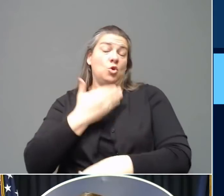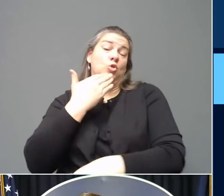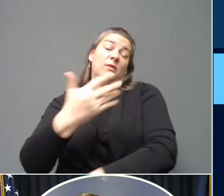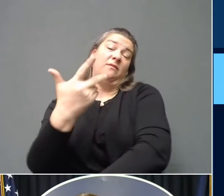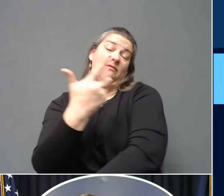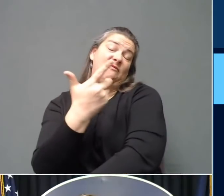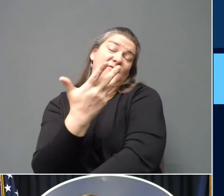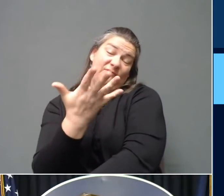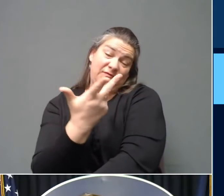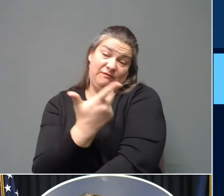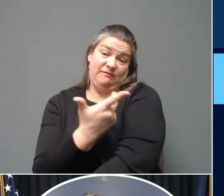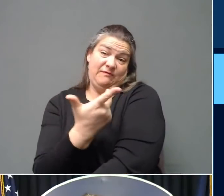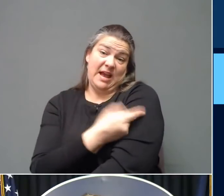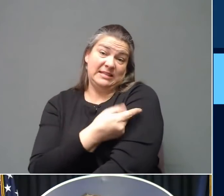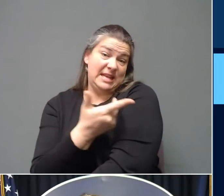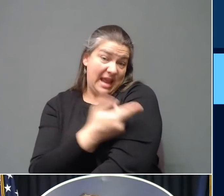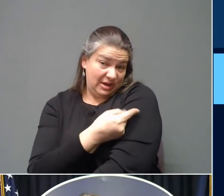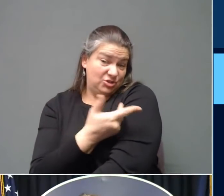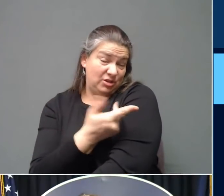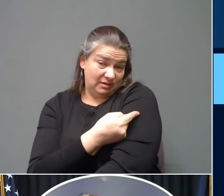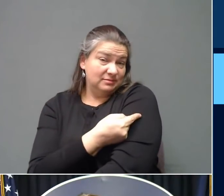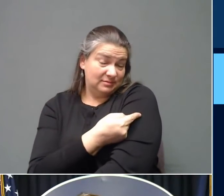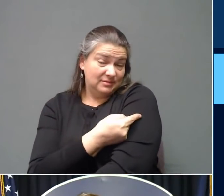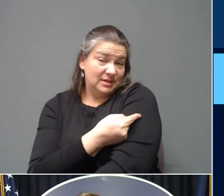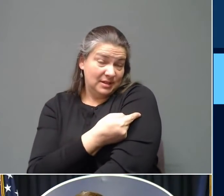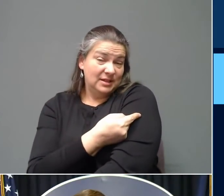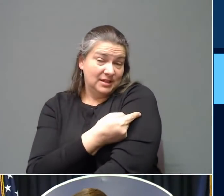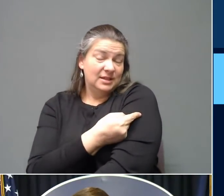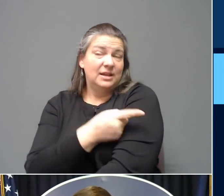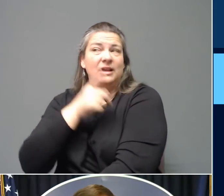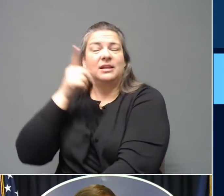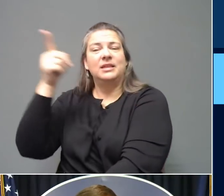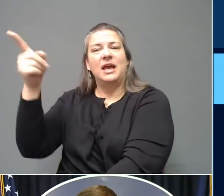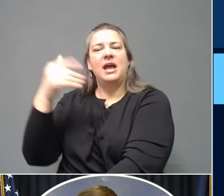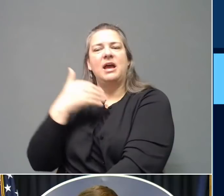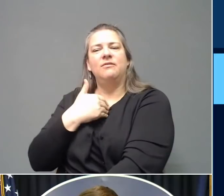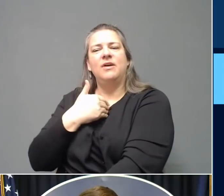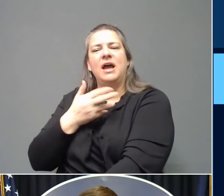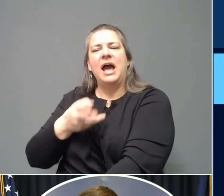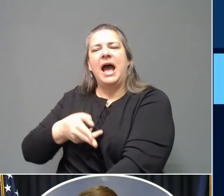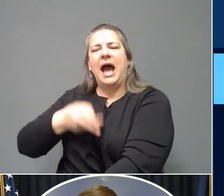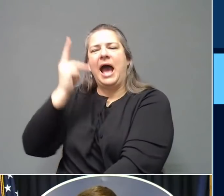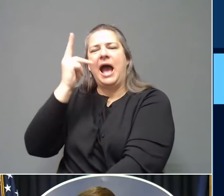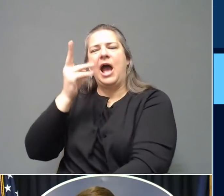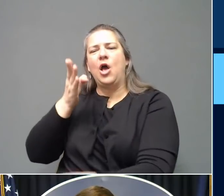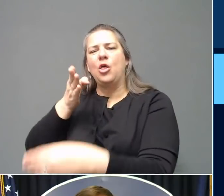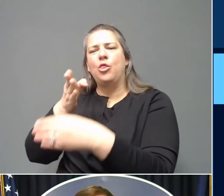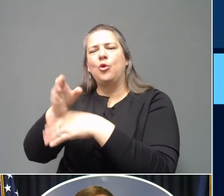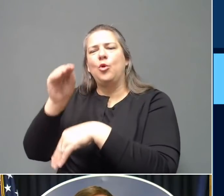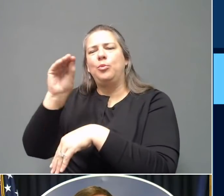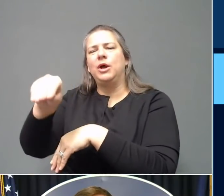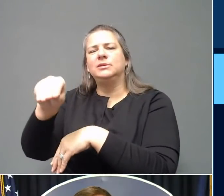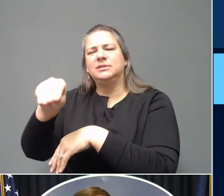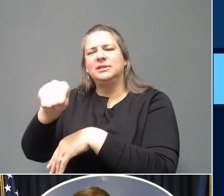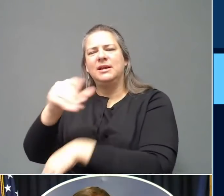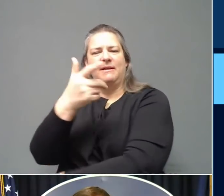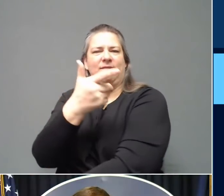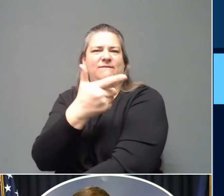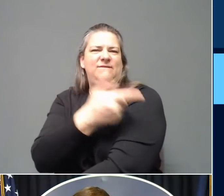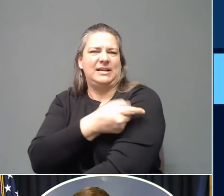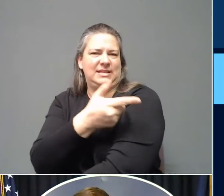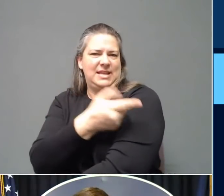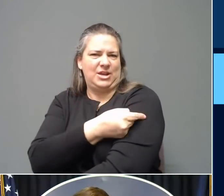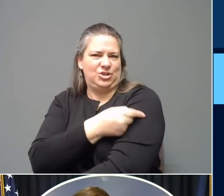area. They're recommending the creation of high throughput vaccination sites. And we are actively working on this right